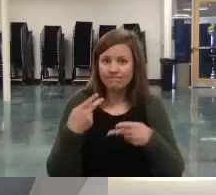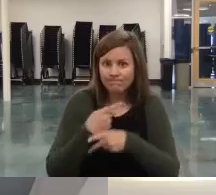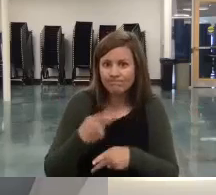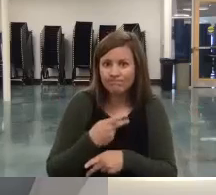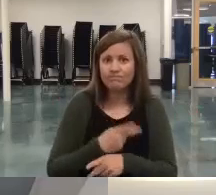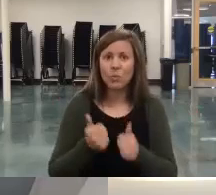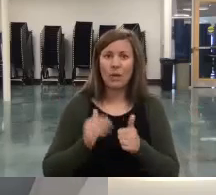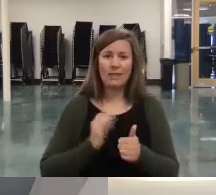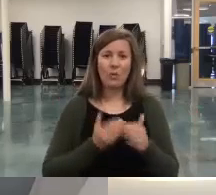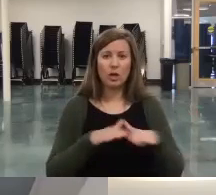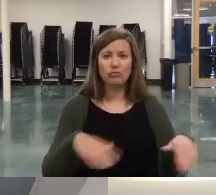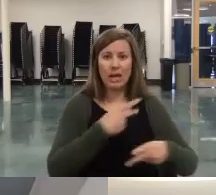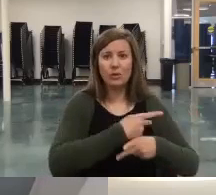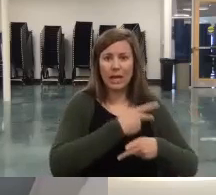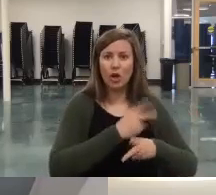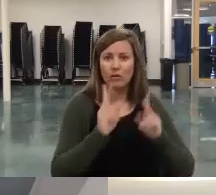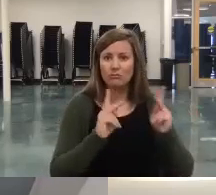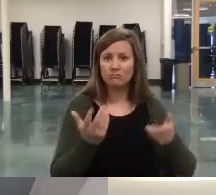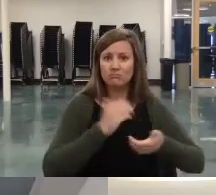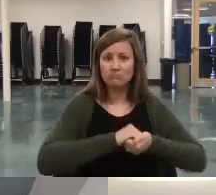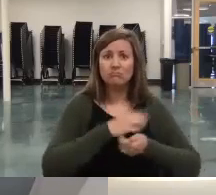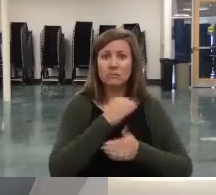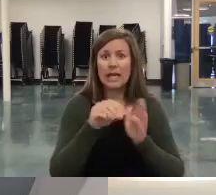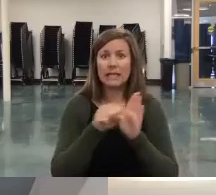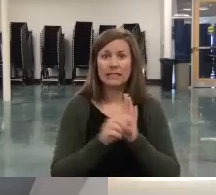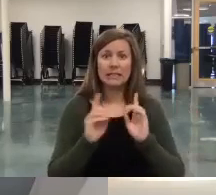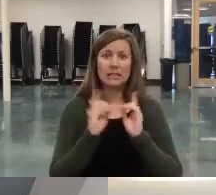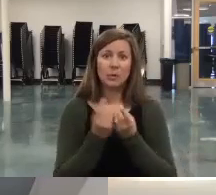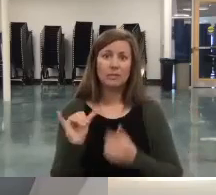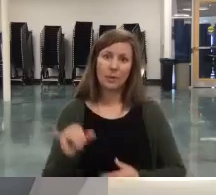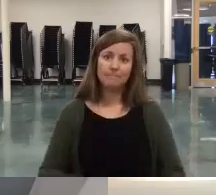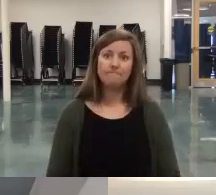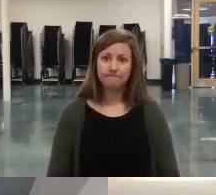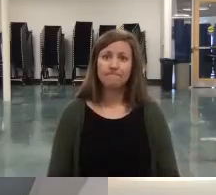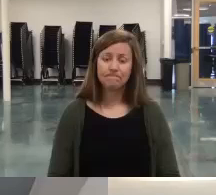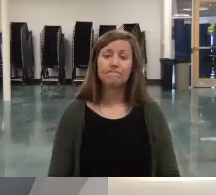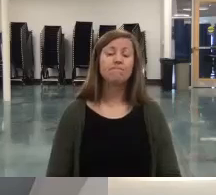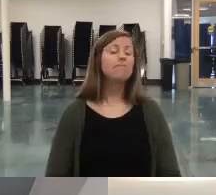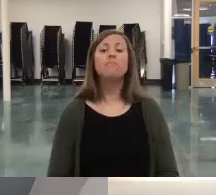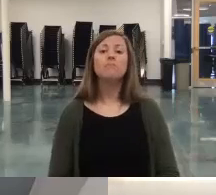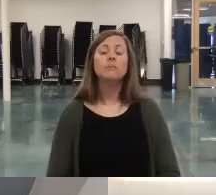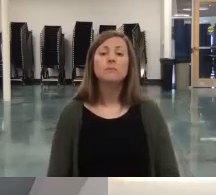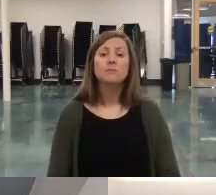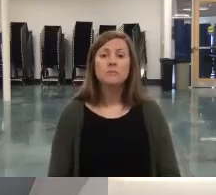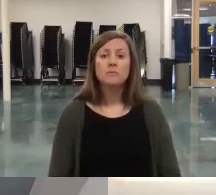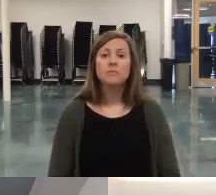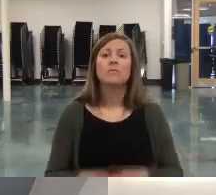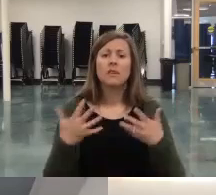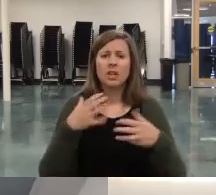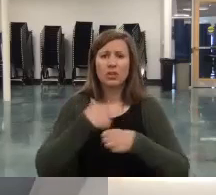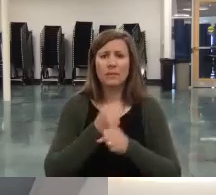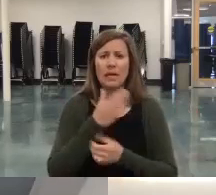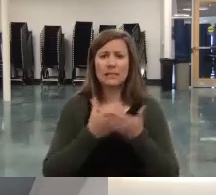childcare educator partners as well, and state departments as well. We have created some